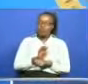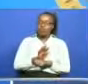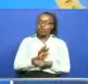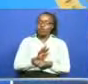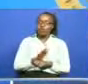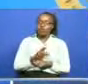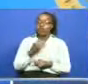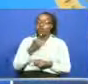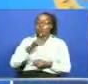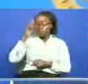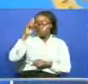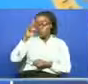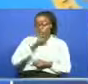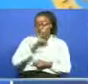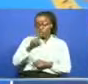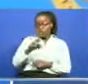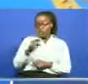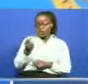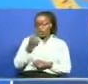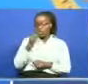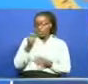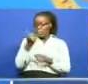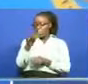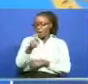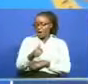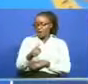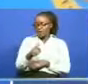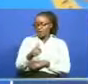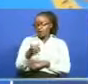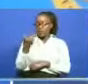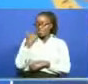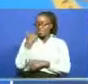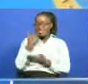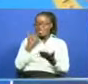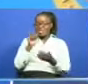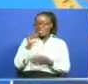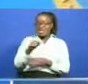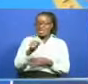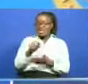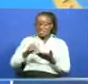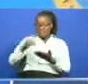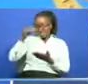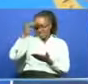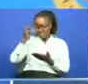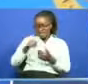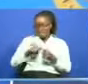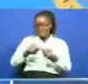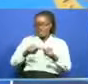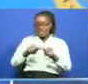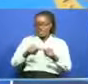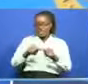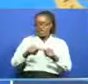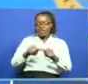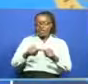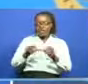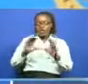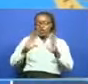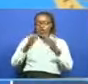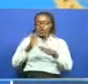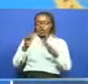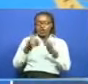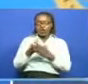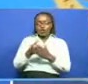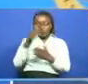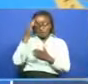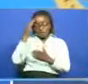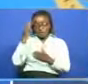so we remind you that there is no cure for this disease. And yes, studies are being carried out the world over to be able to determine if